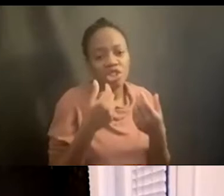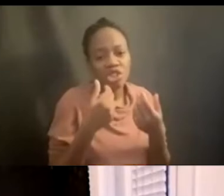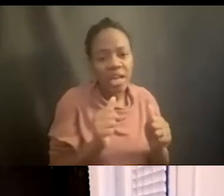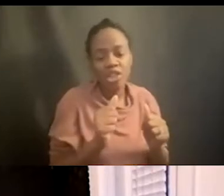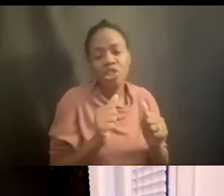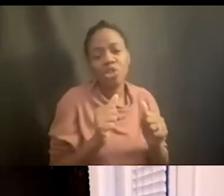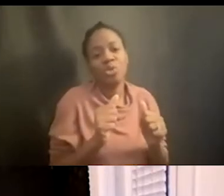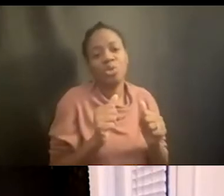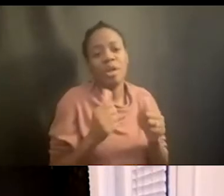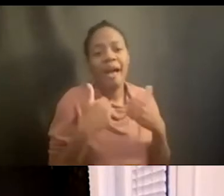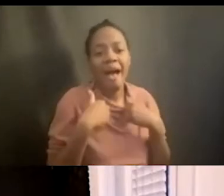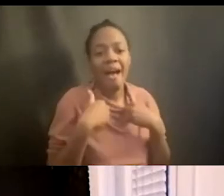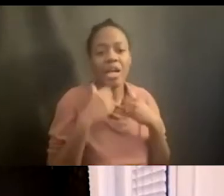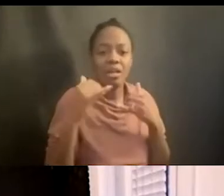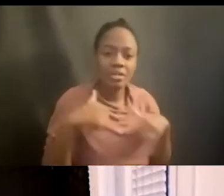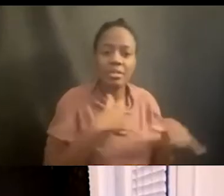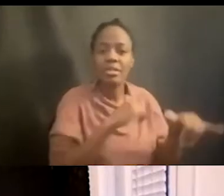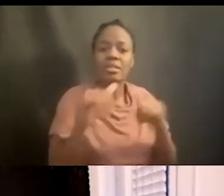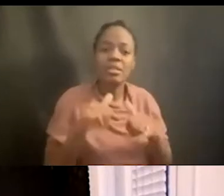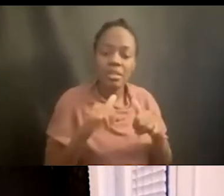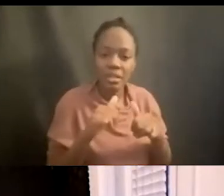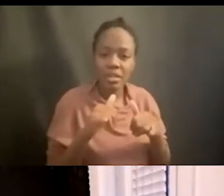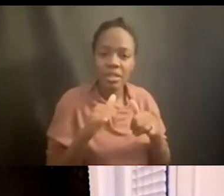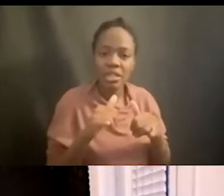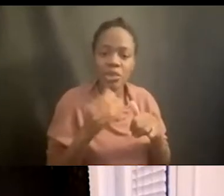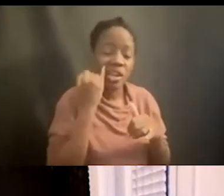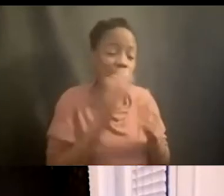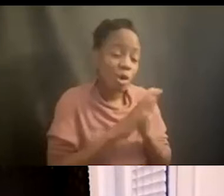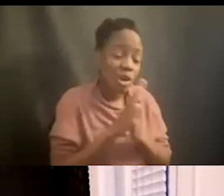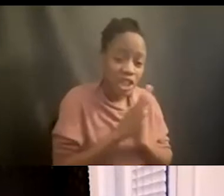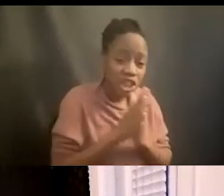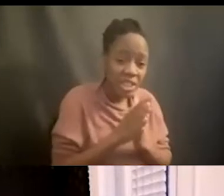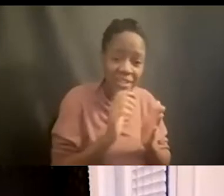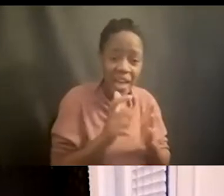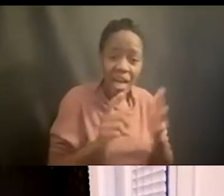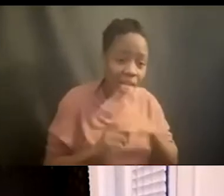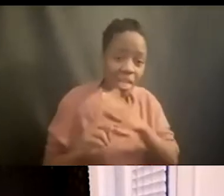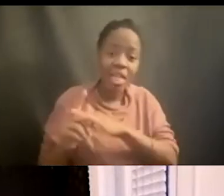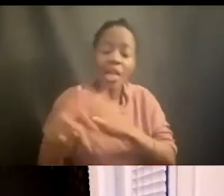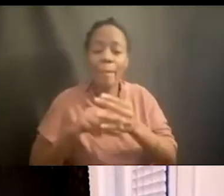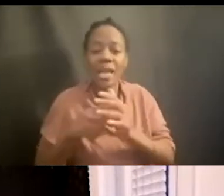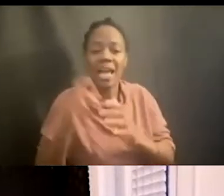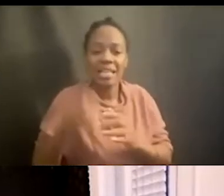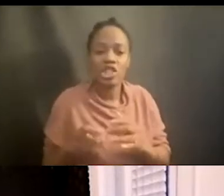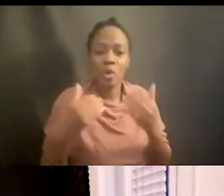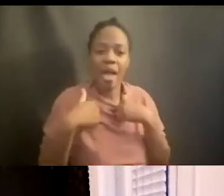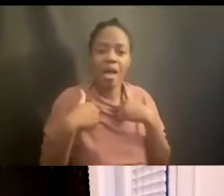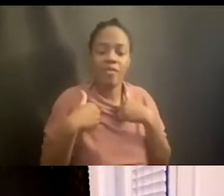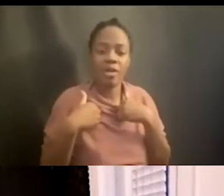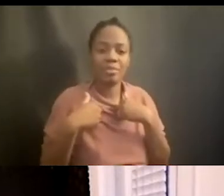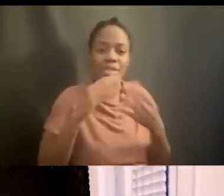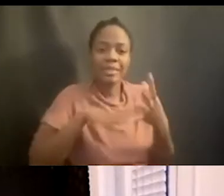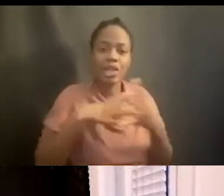place for me when motivation doesn't show up. But when I do like feel out